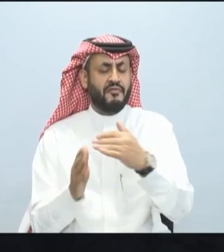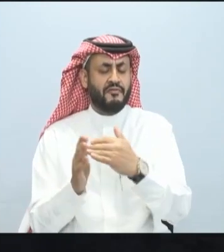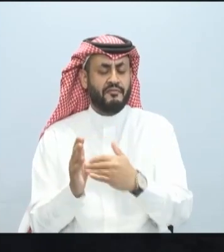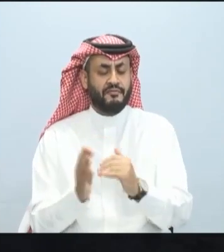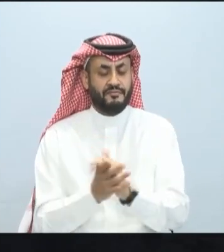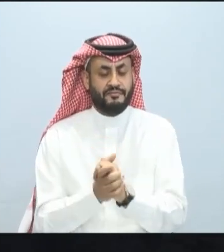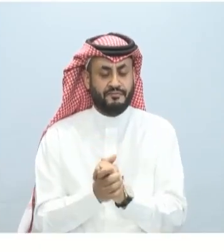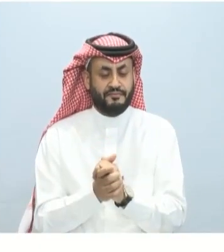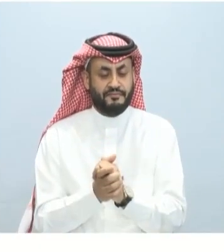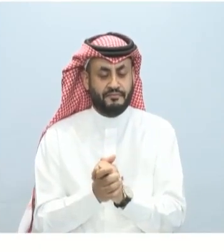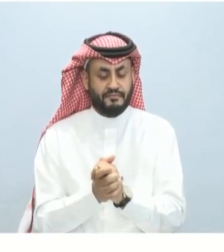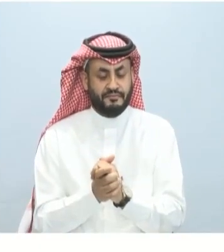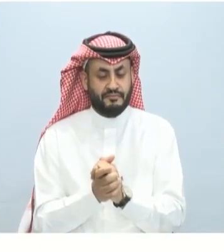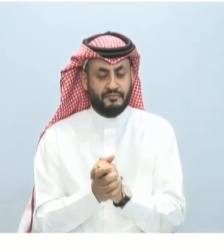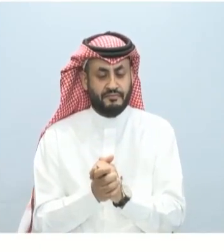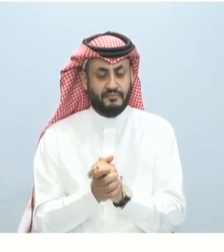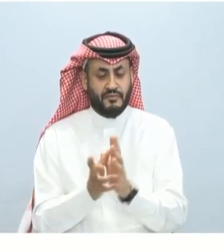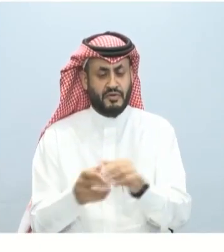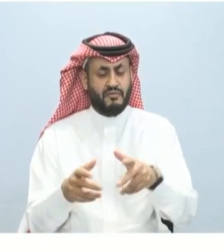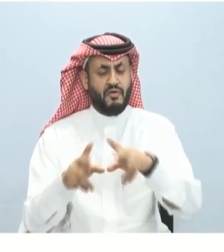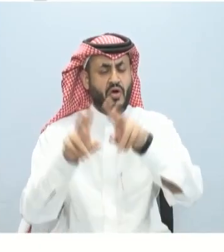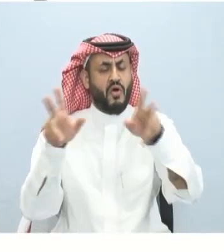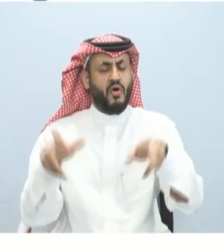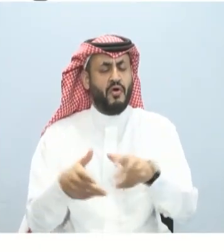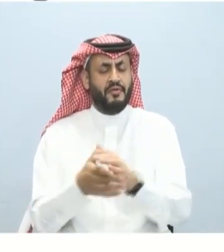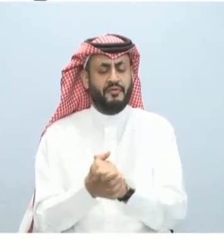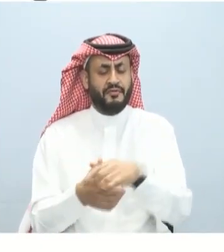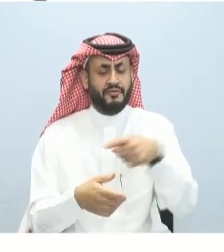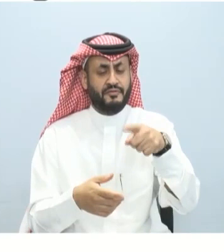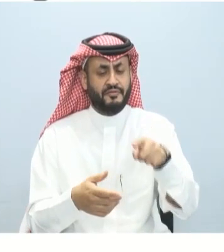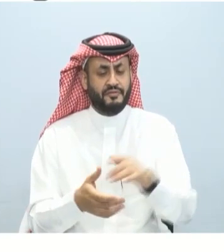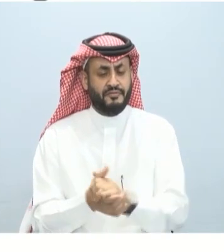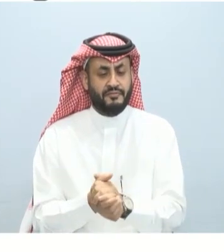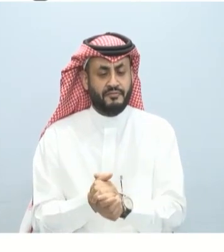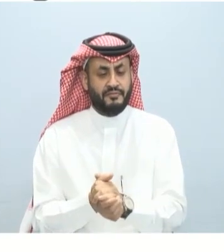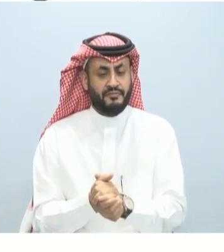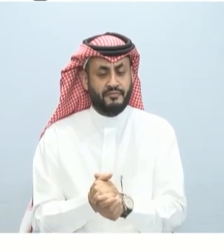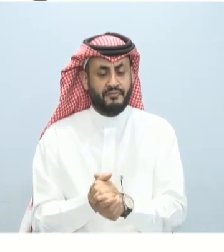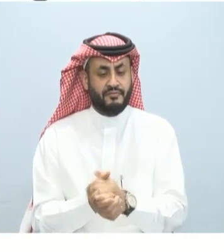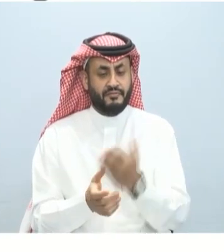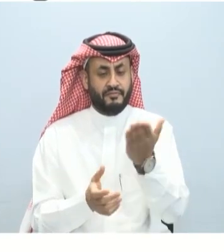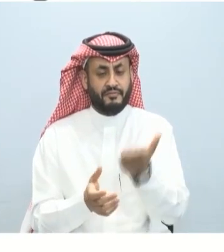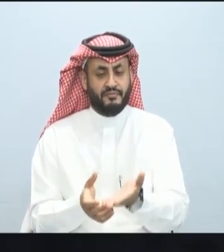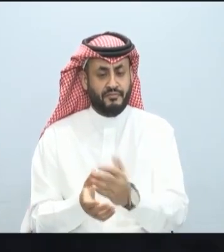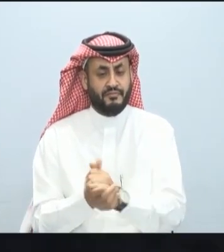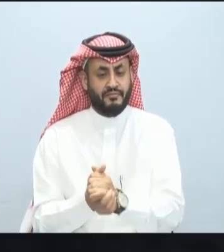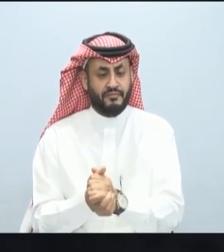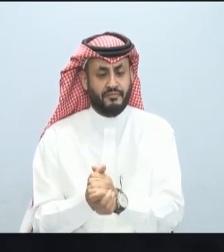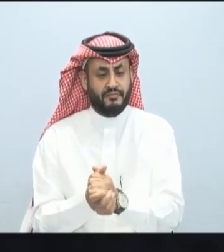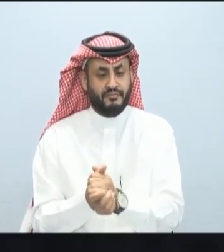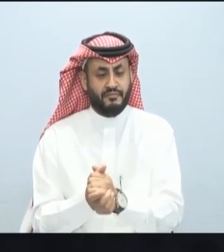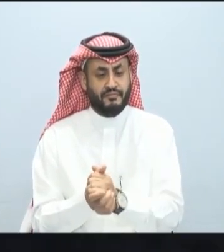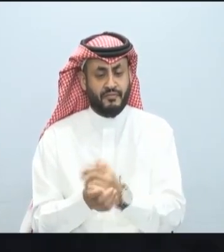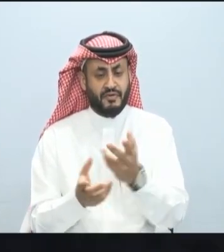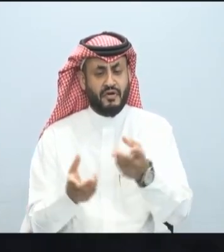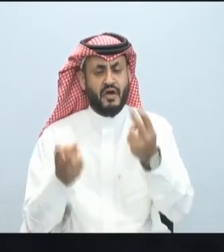have. Now, this is the complete checklist for evaluation. We come to the end of our lesson. Our